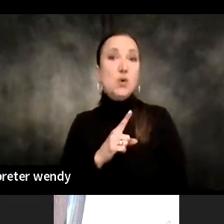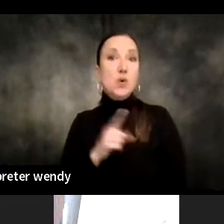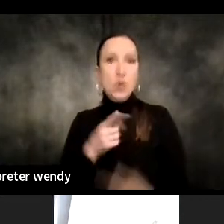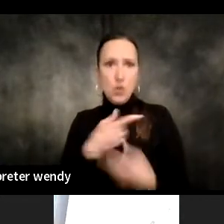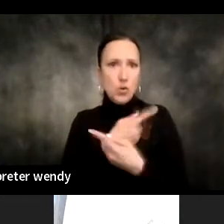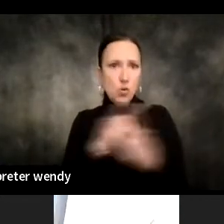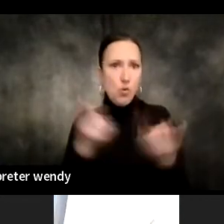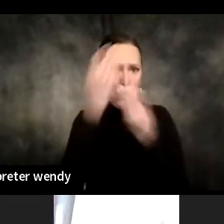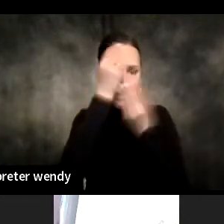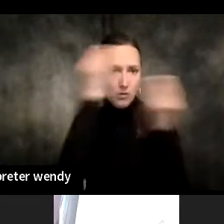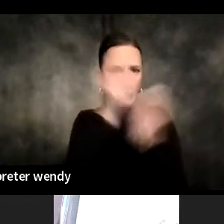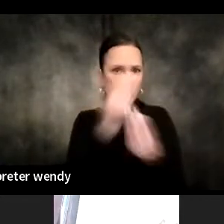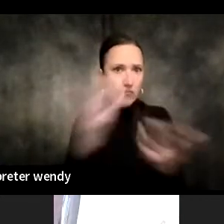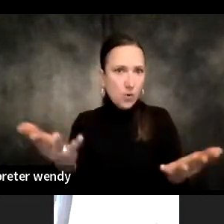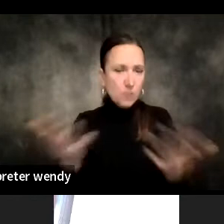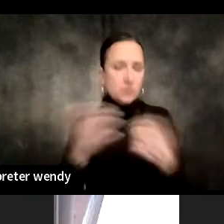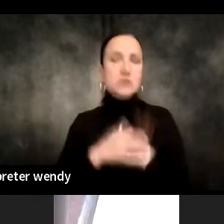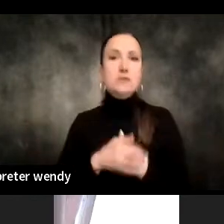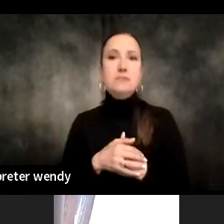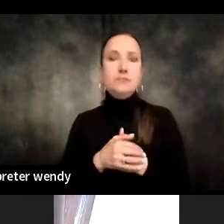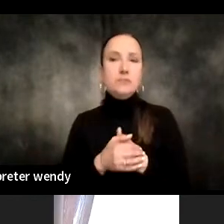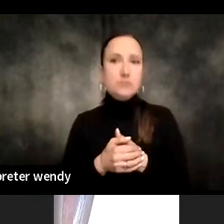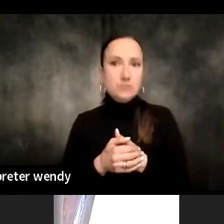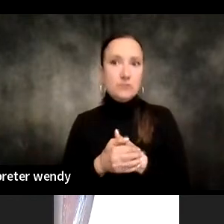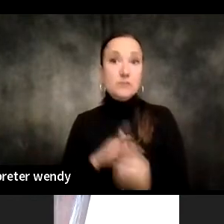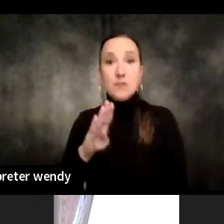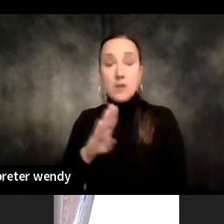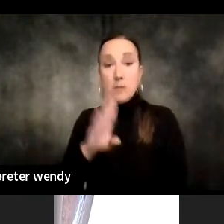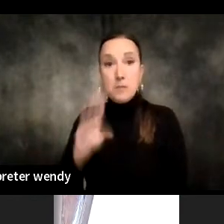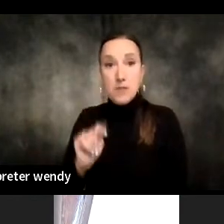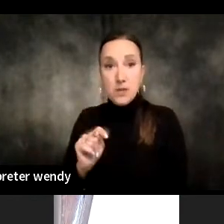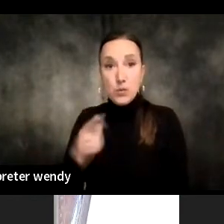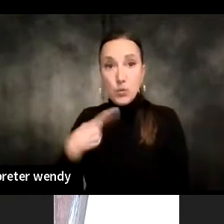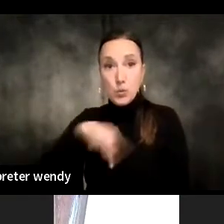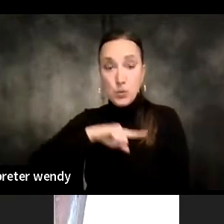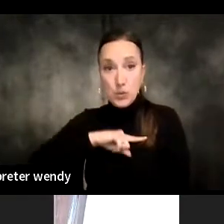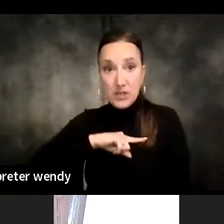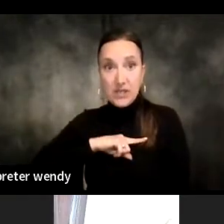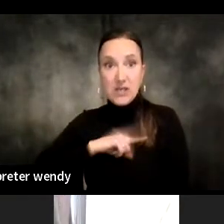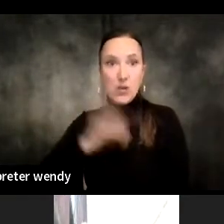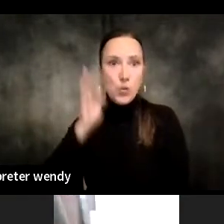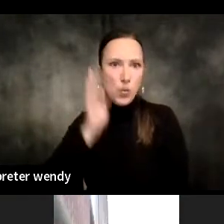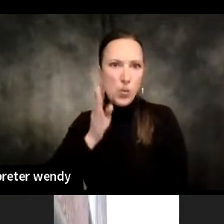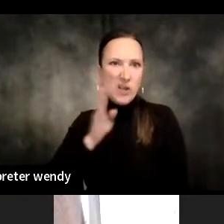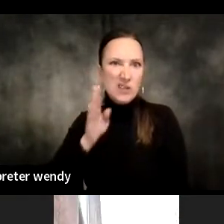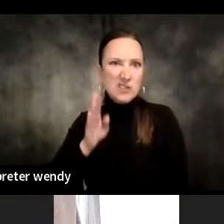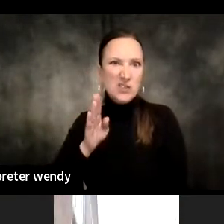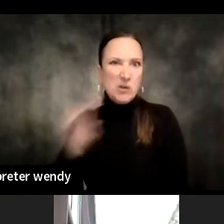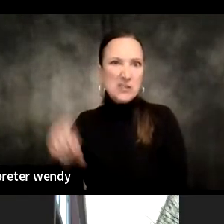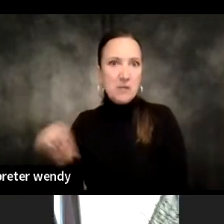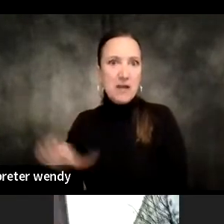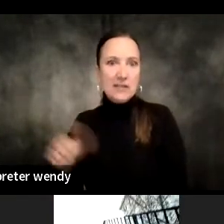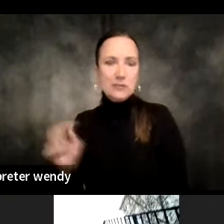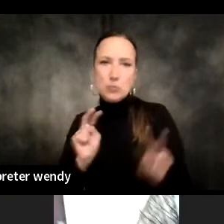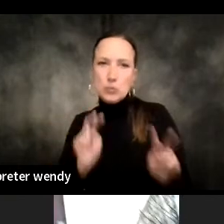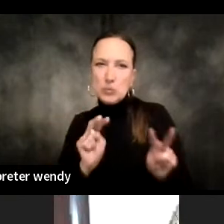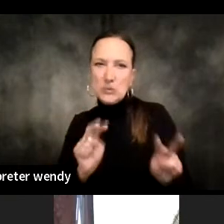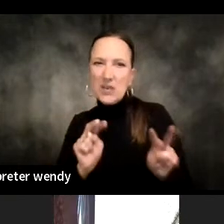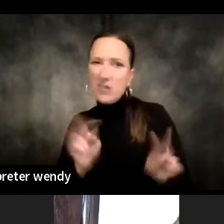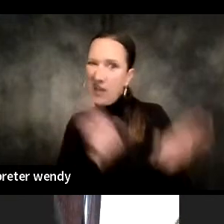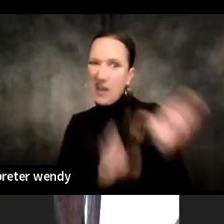gets notice. But we will be doing some additional monitoring of the chemical